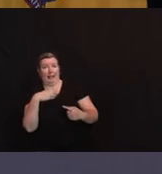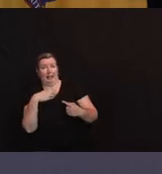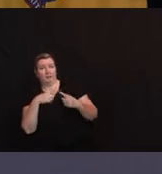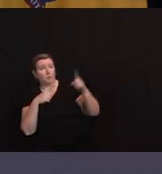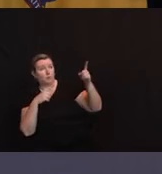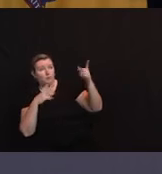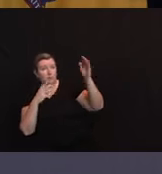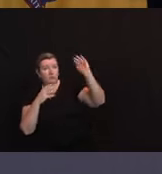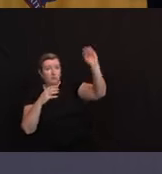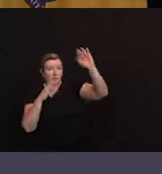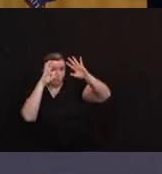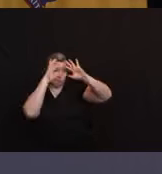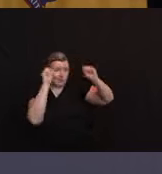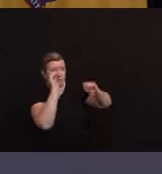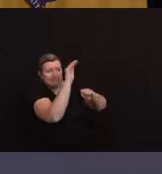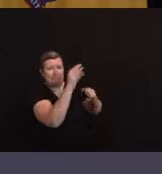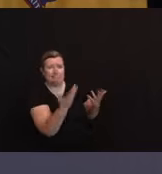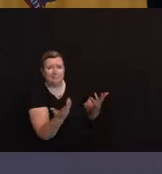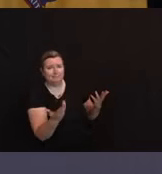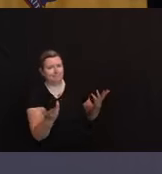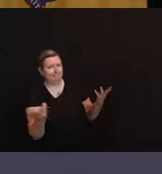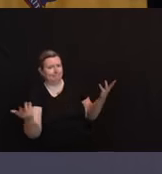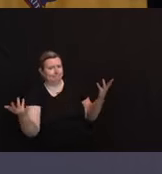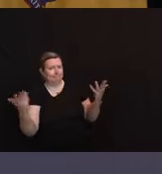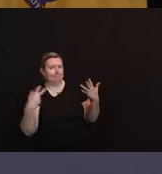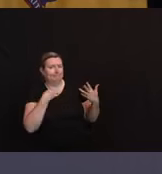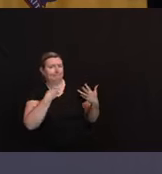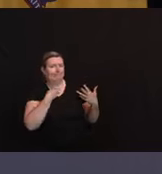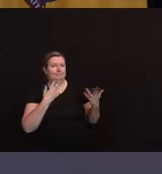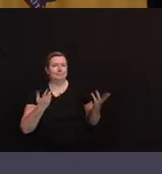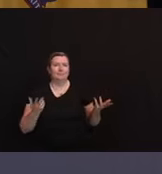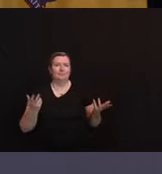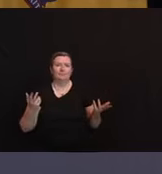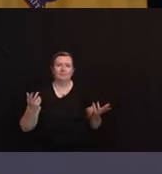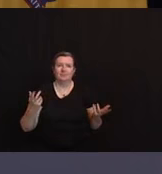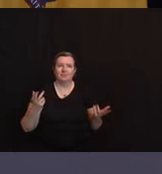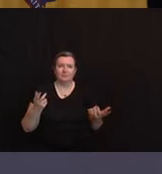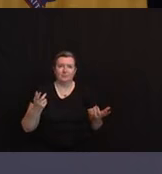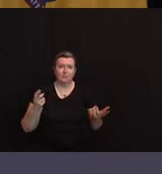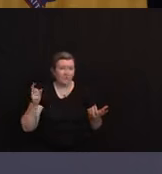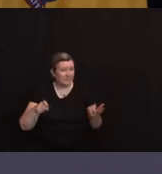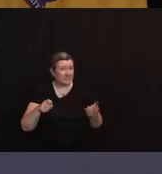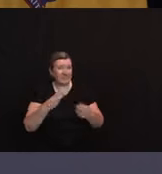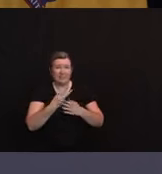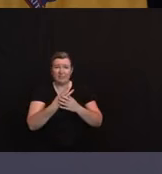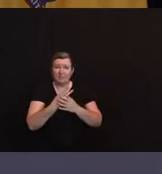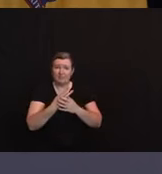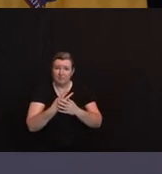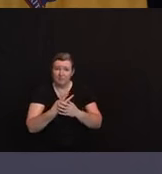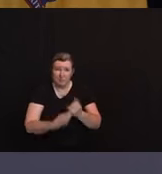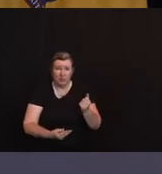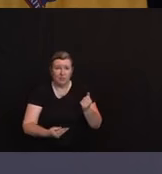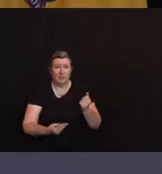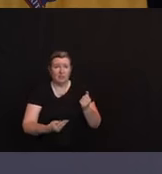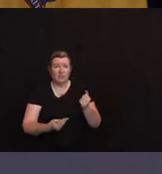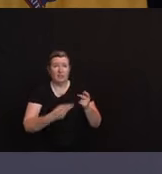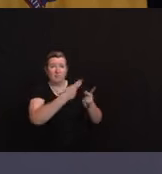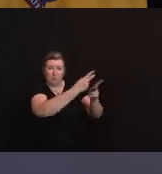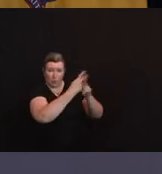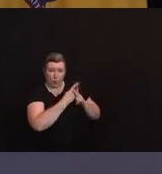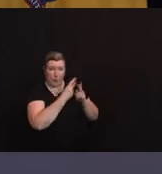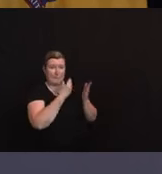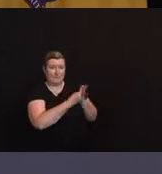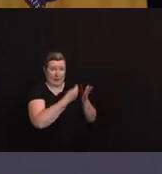is not either or, it is and both. We need the ability to borrow up to that number